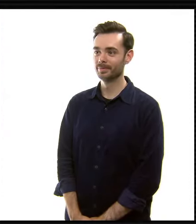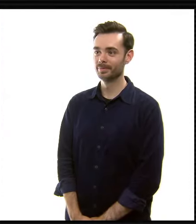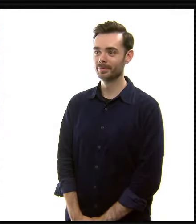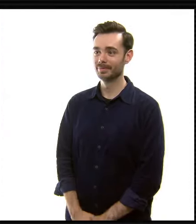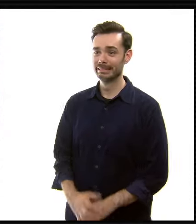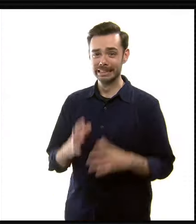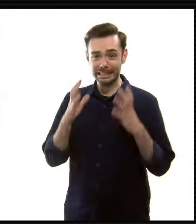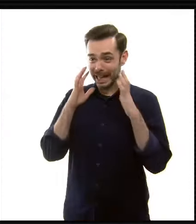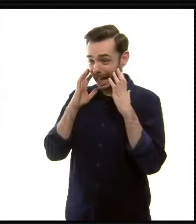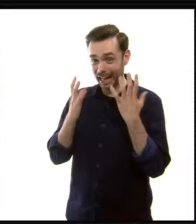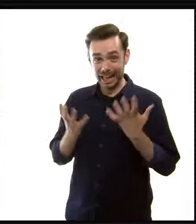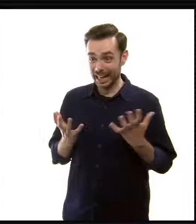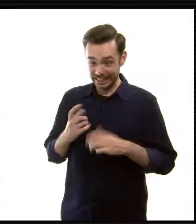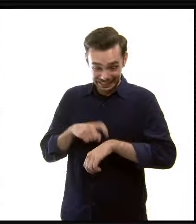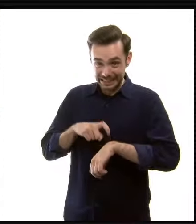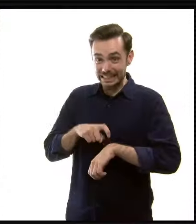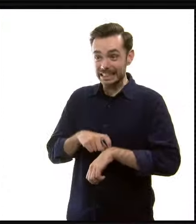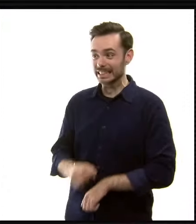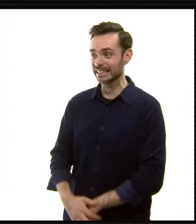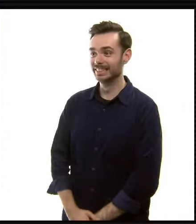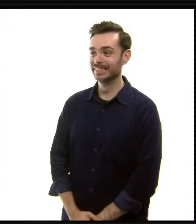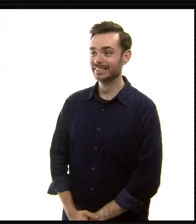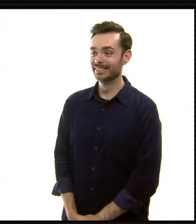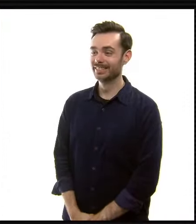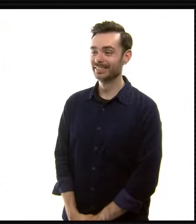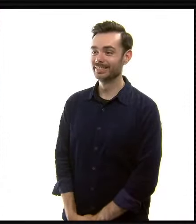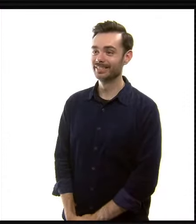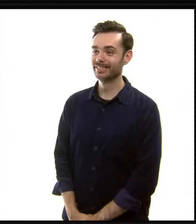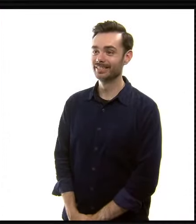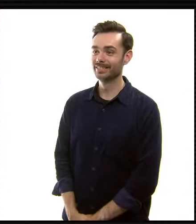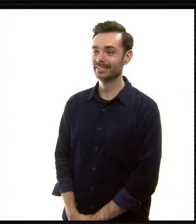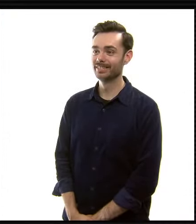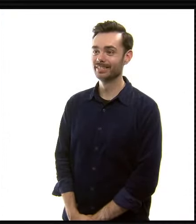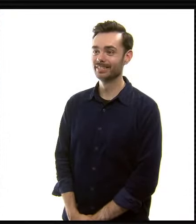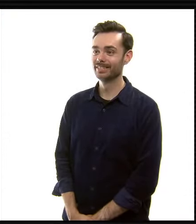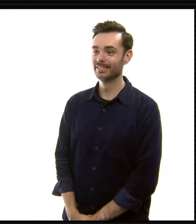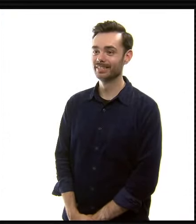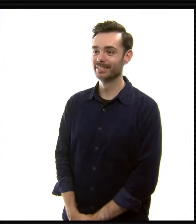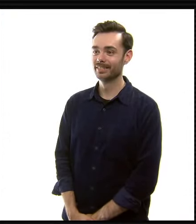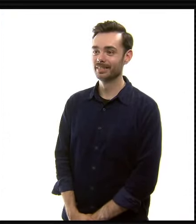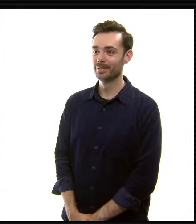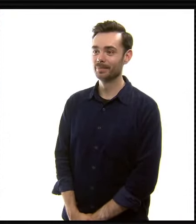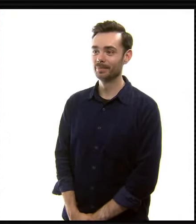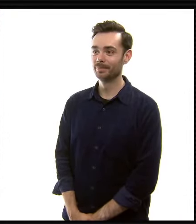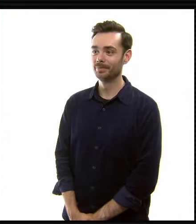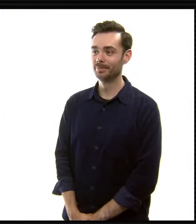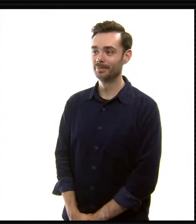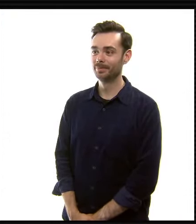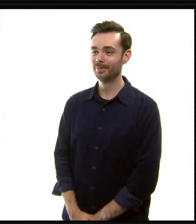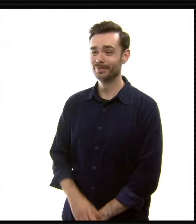Where's it? It's over there. Oh, there it is. That's an bit. So cool.